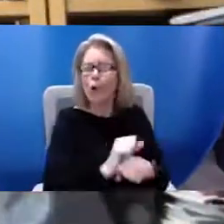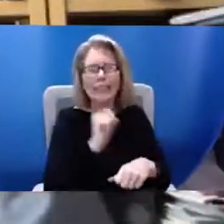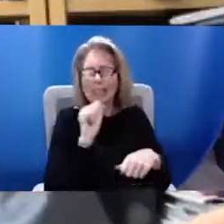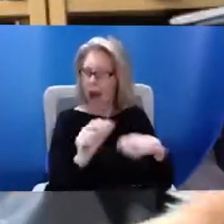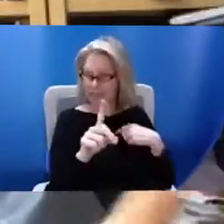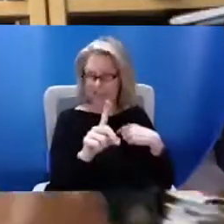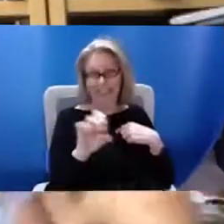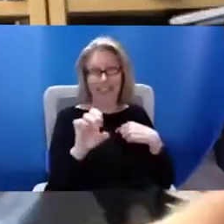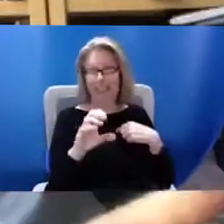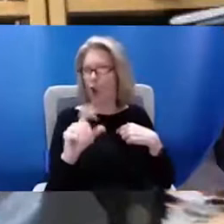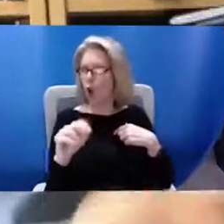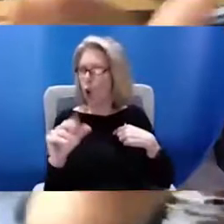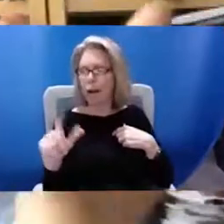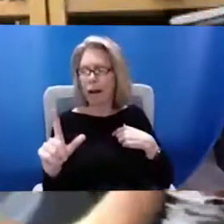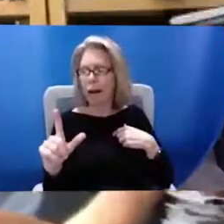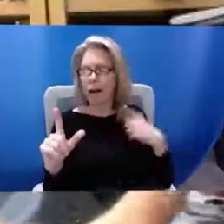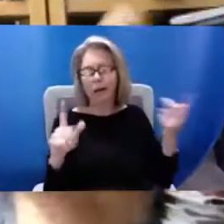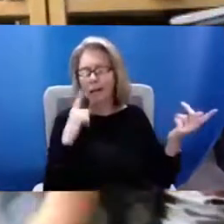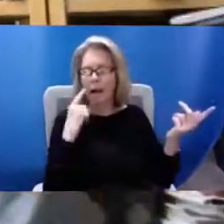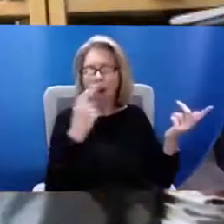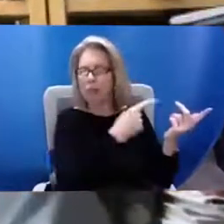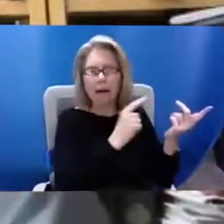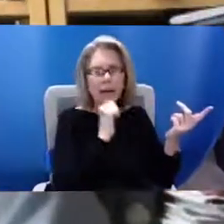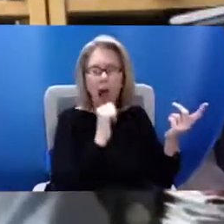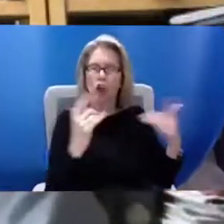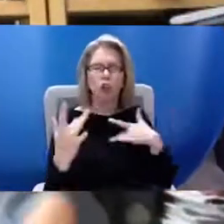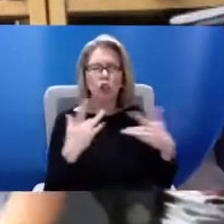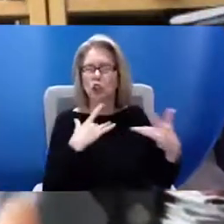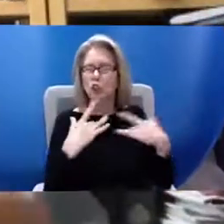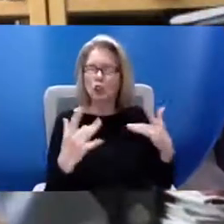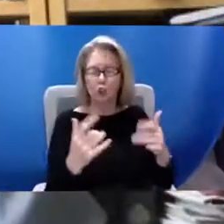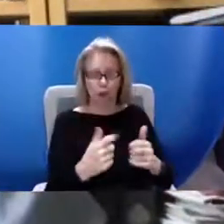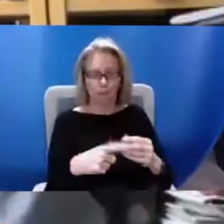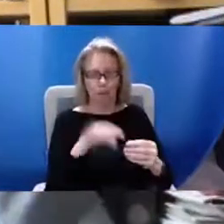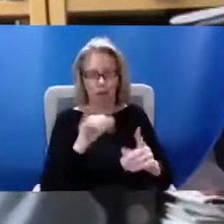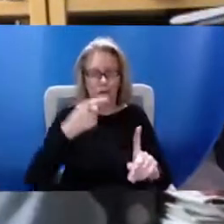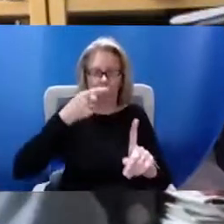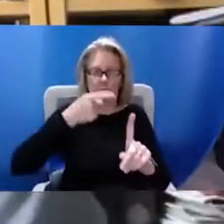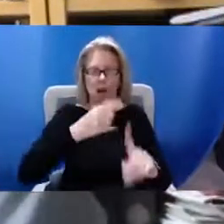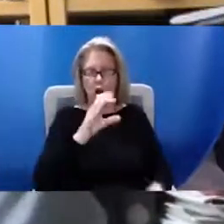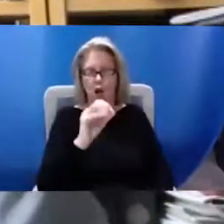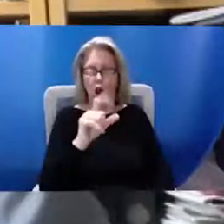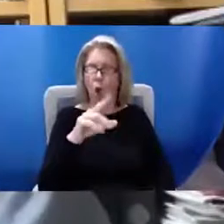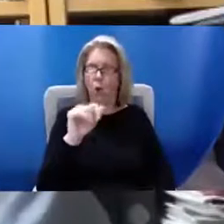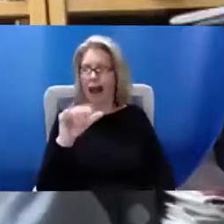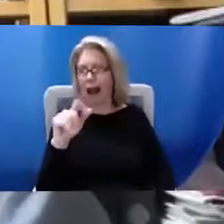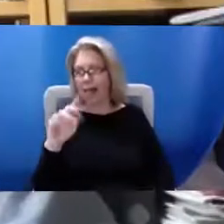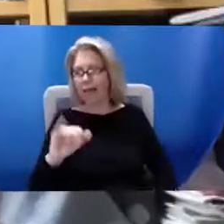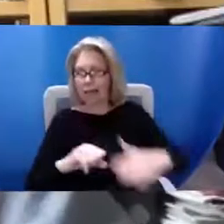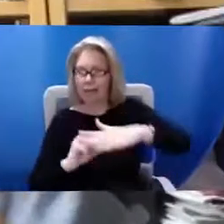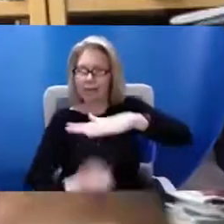not decolonial. Why? Because they are not addressing the colonial difference, and they are not concerned with coloniality,